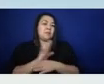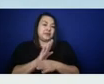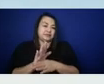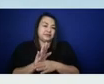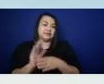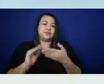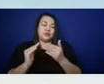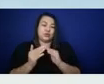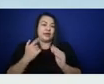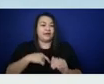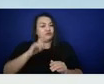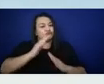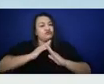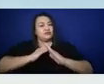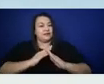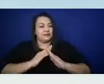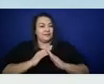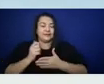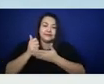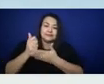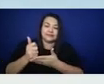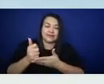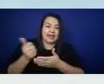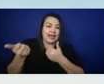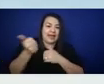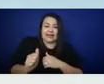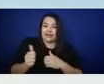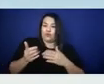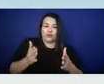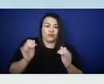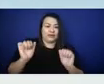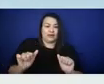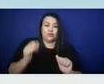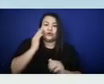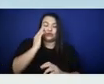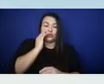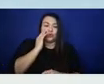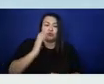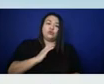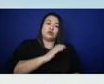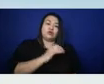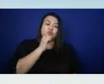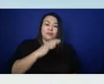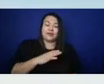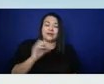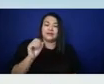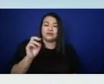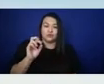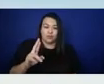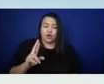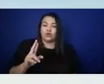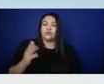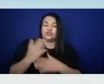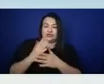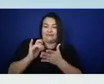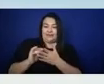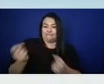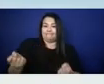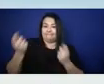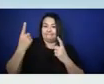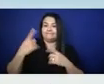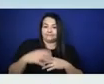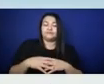services at the end of the day. We do have a lot of major employers here, but there's still something special about our small business